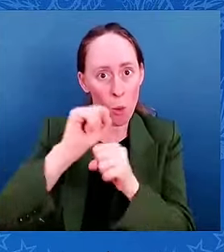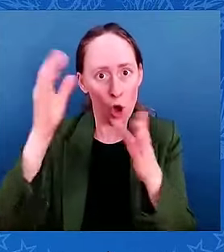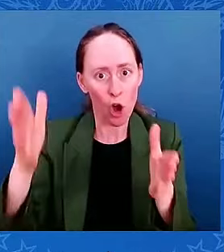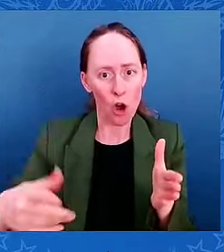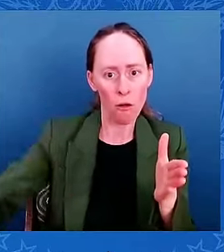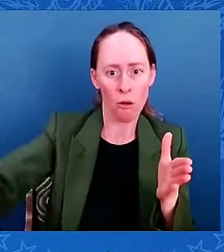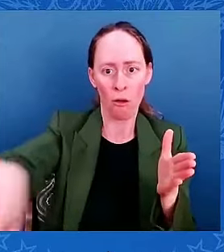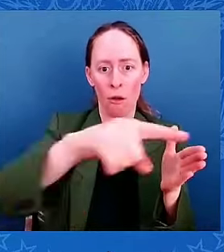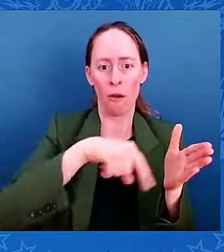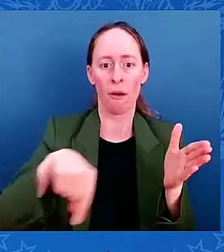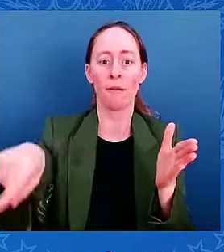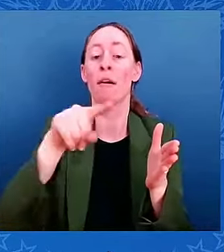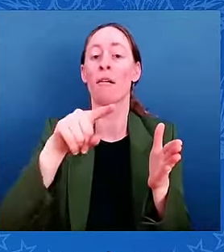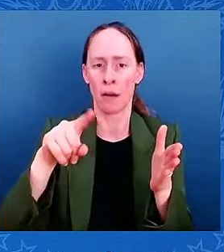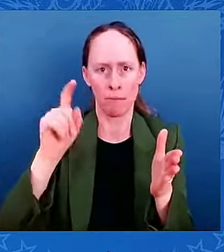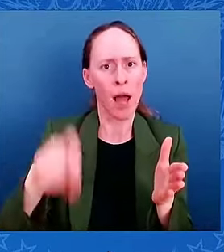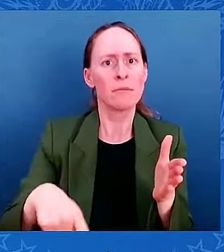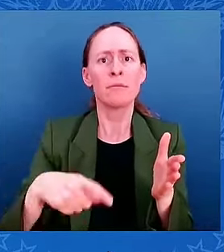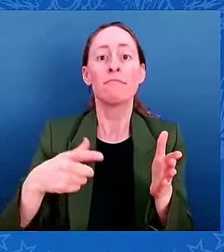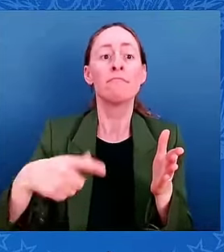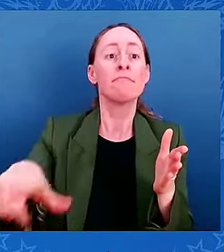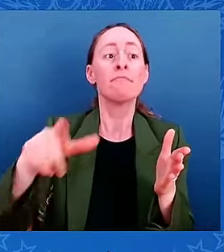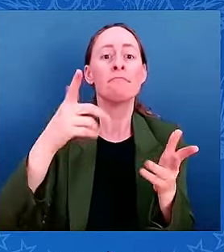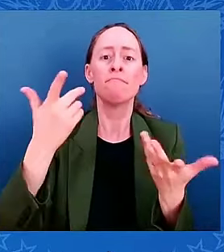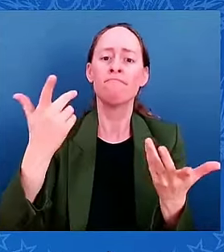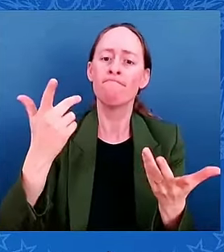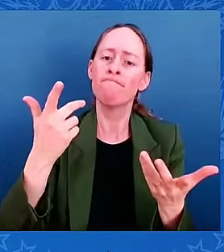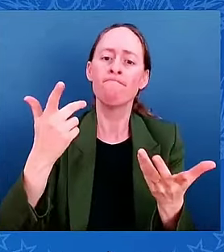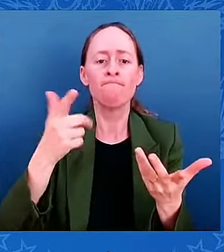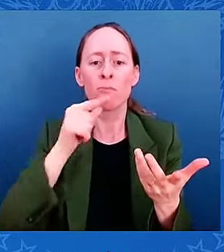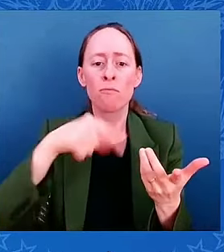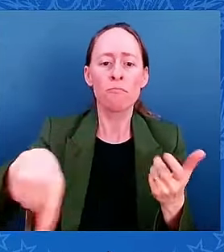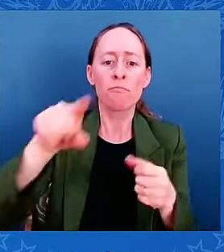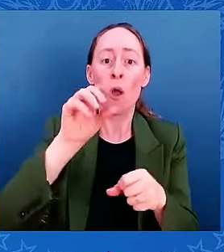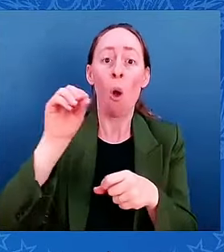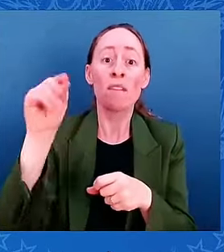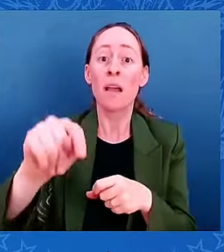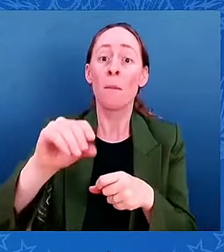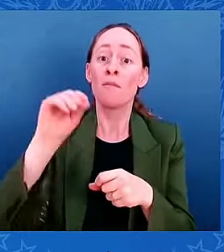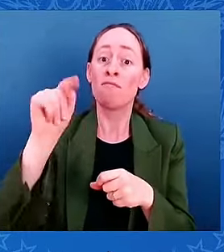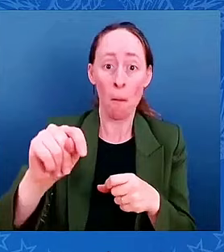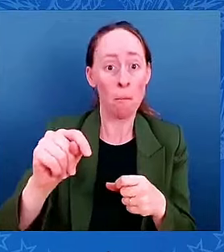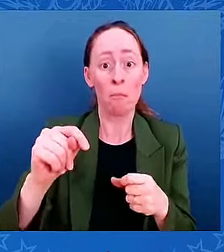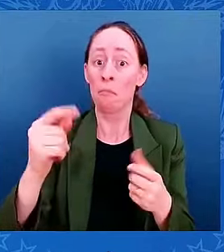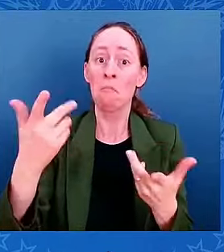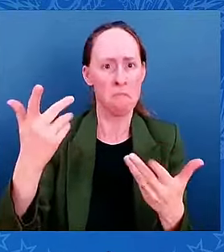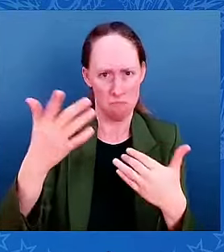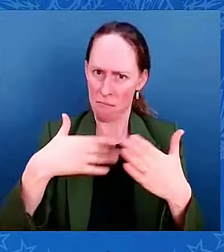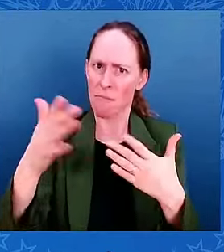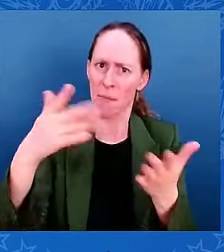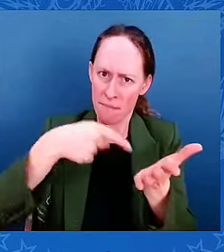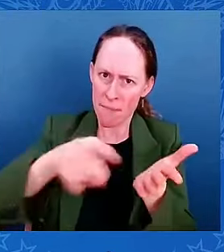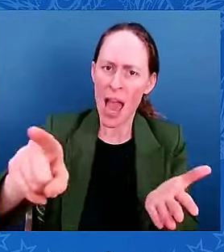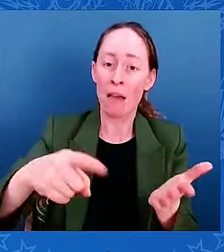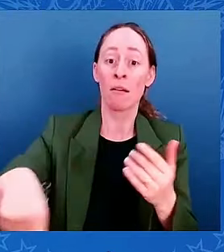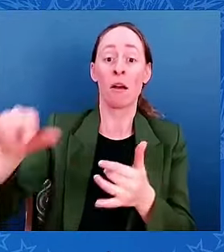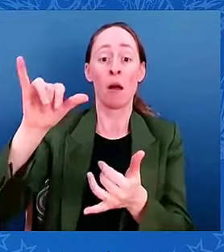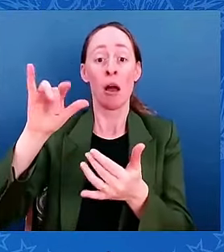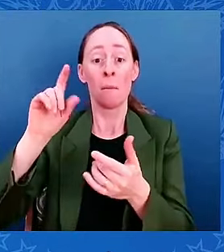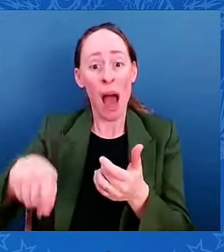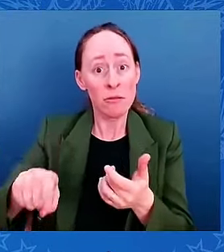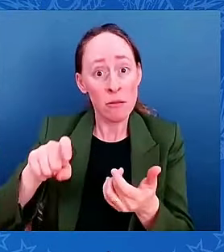And many of these jobs don't require a college degree. In fact, Kamala and I expanded registered apprenticeships. Remember when the company said, we'll take care of the apprenticeship